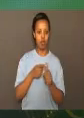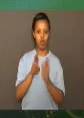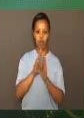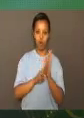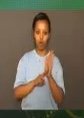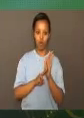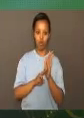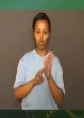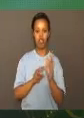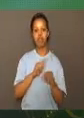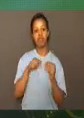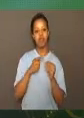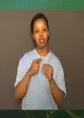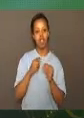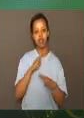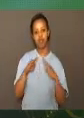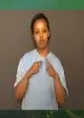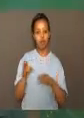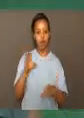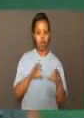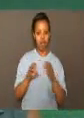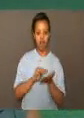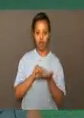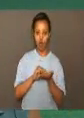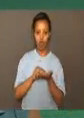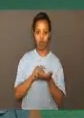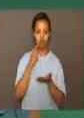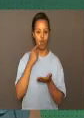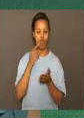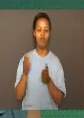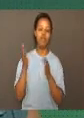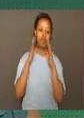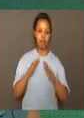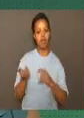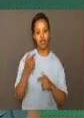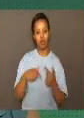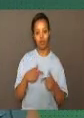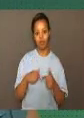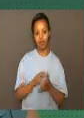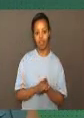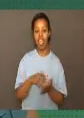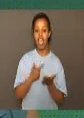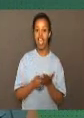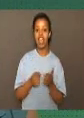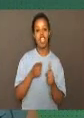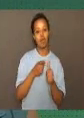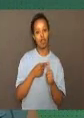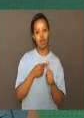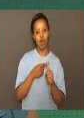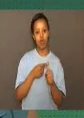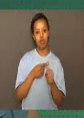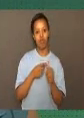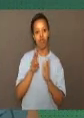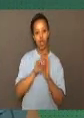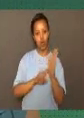on biochemical molecules. This is the first lesson of the